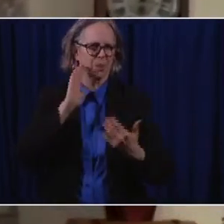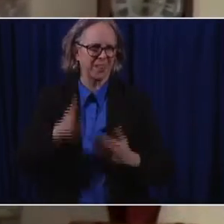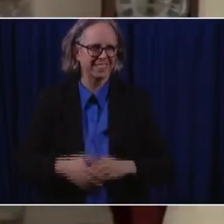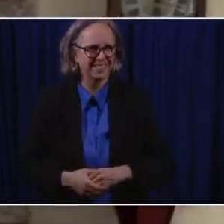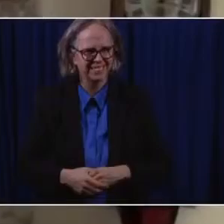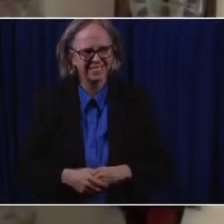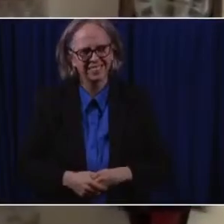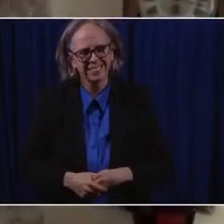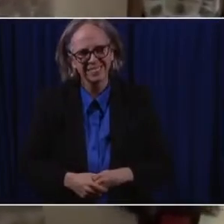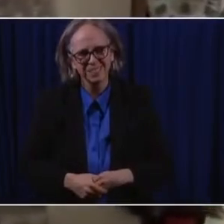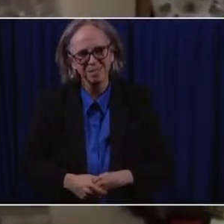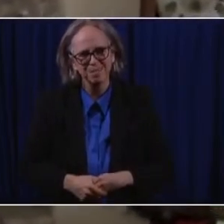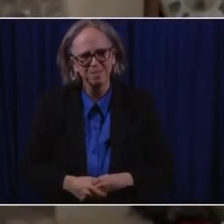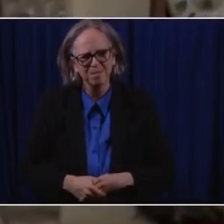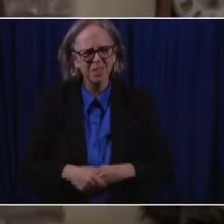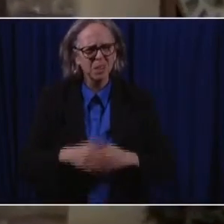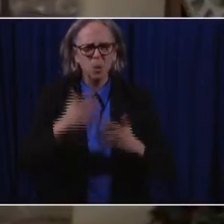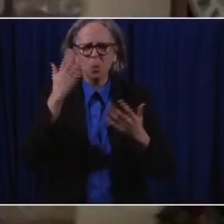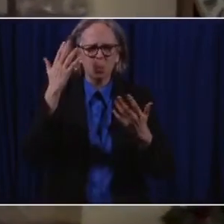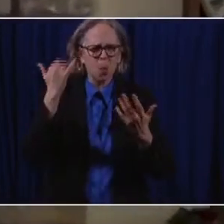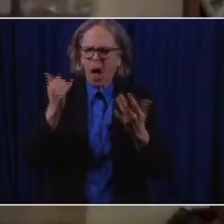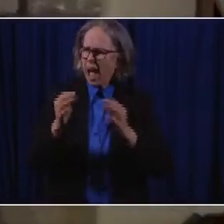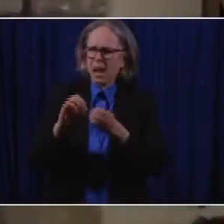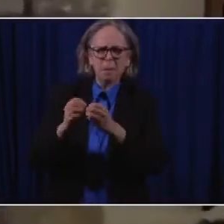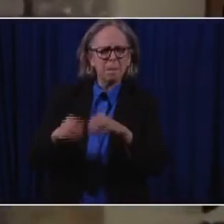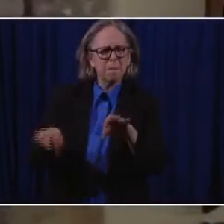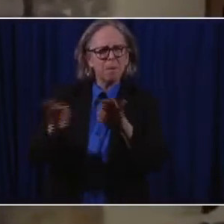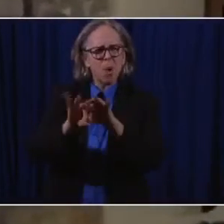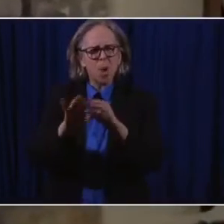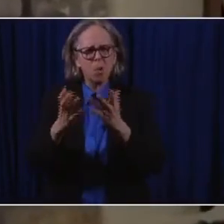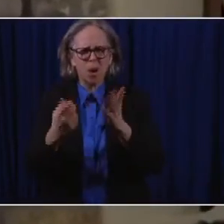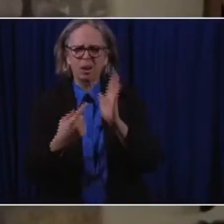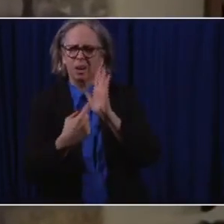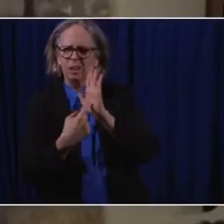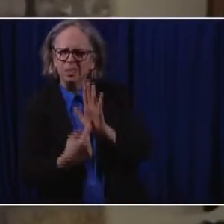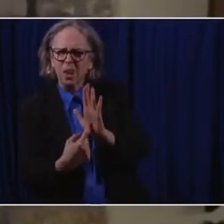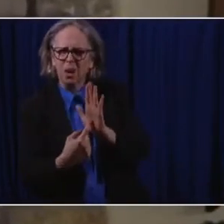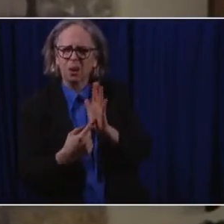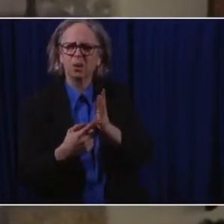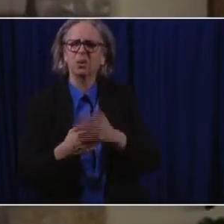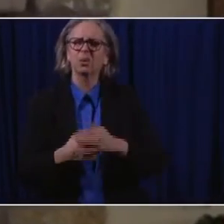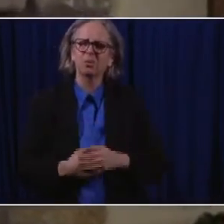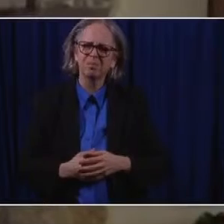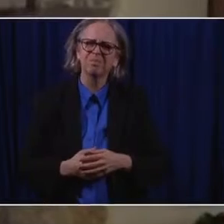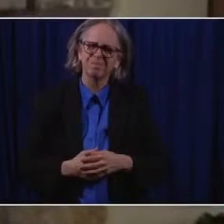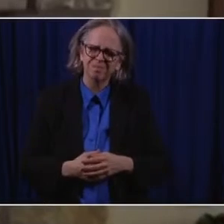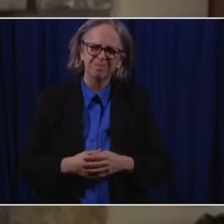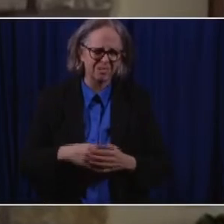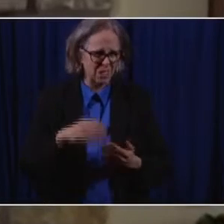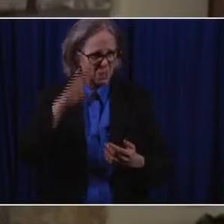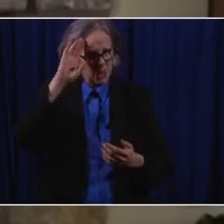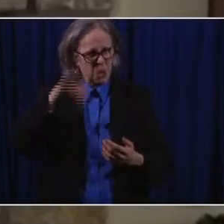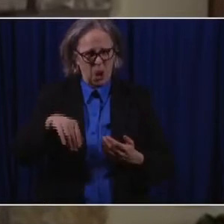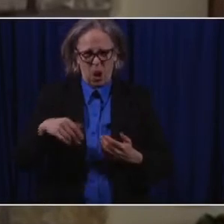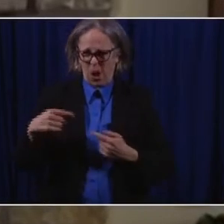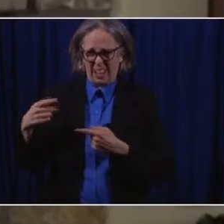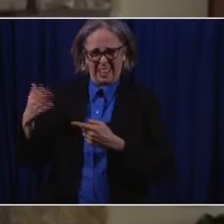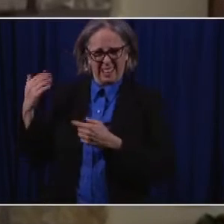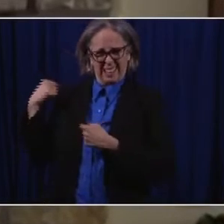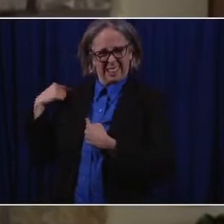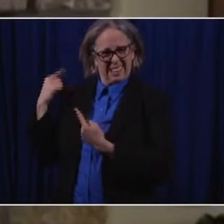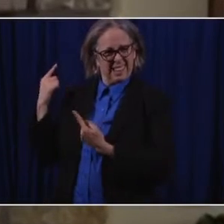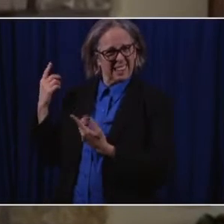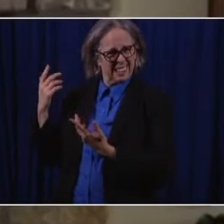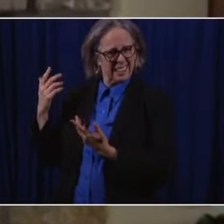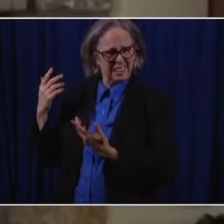show is the number of ones that were open in the different percentages. And